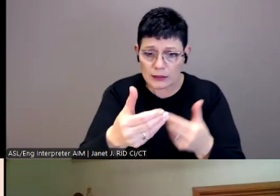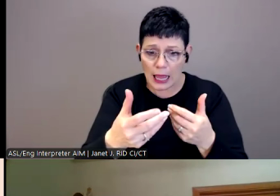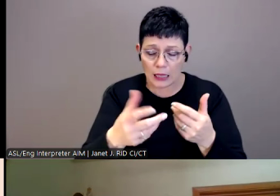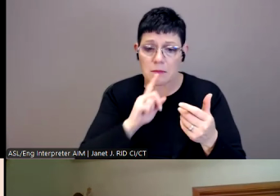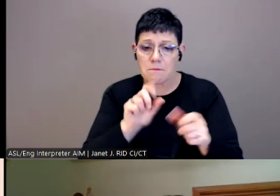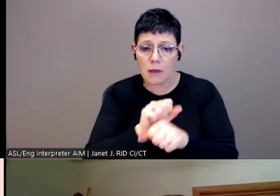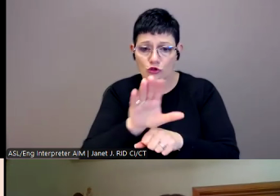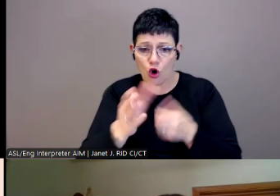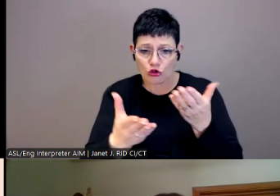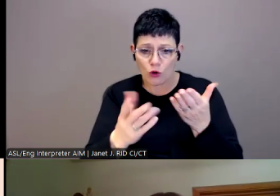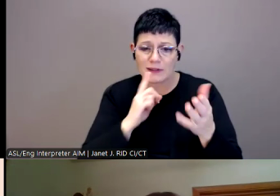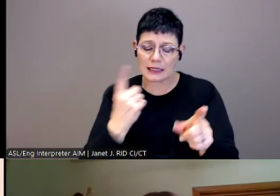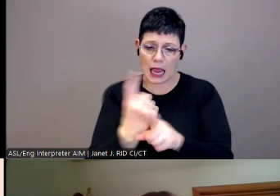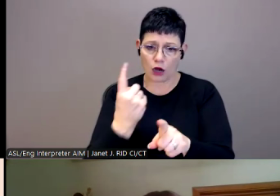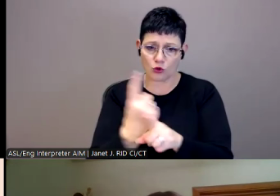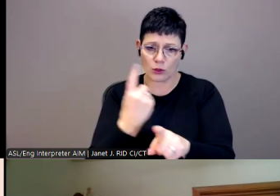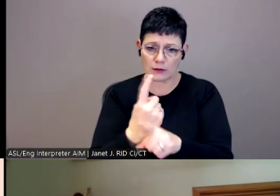correctly?